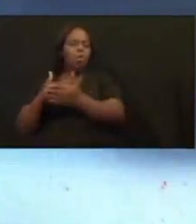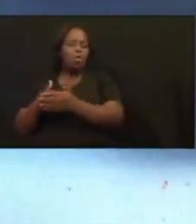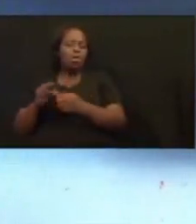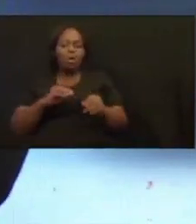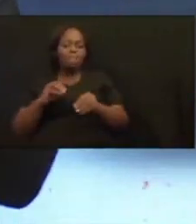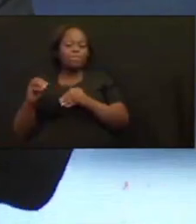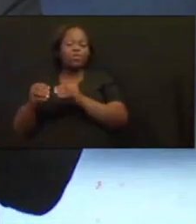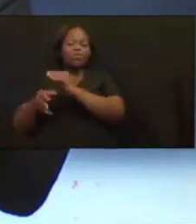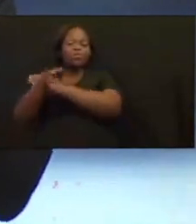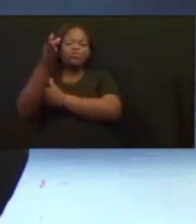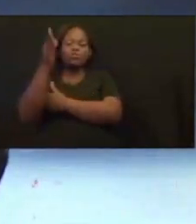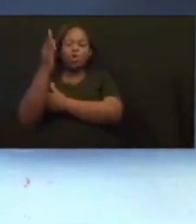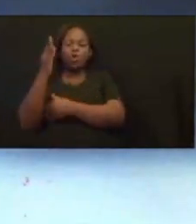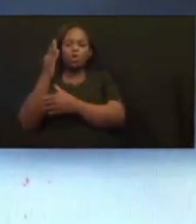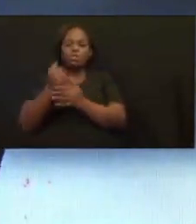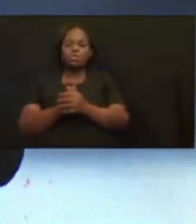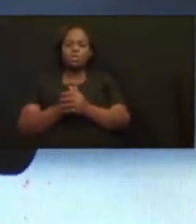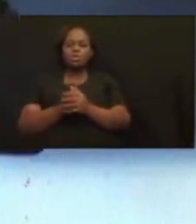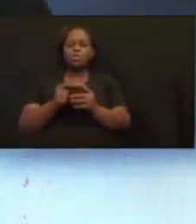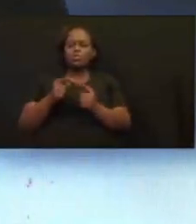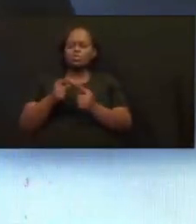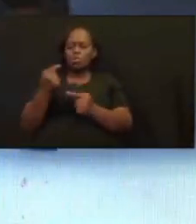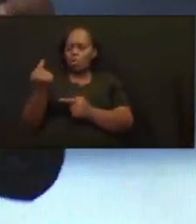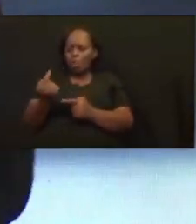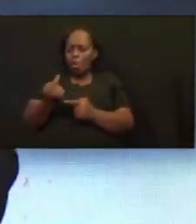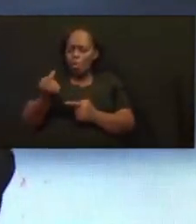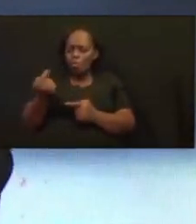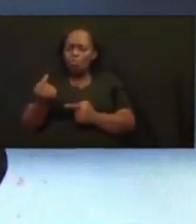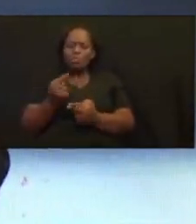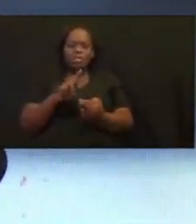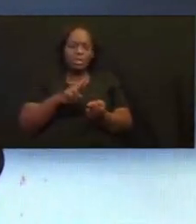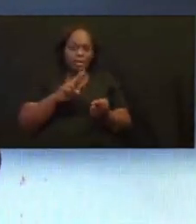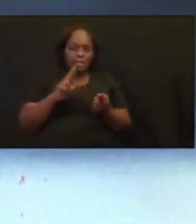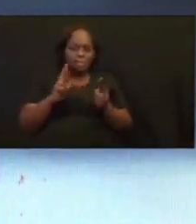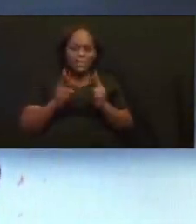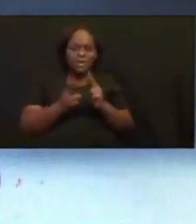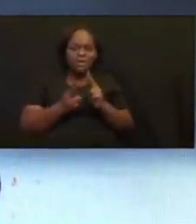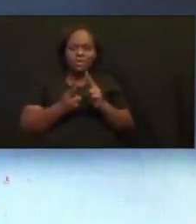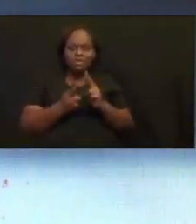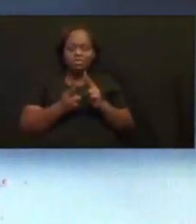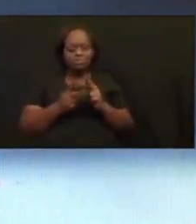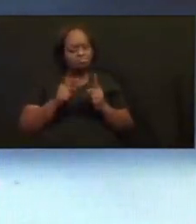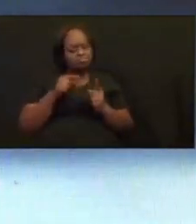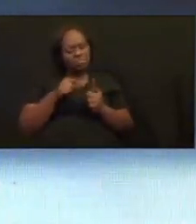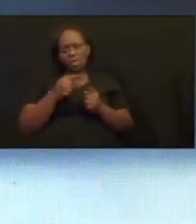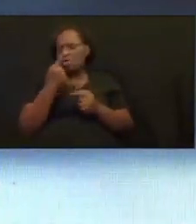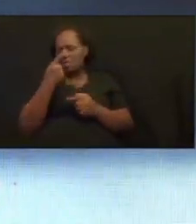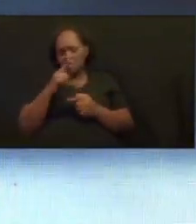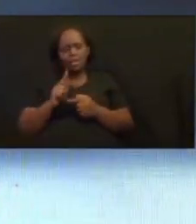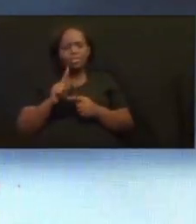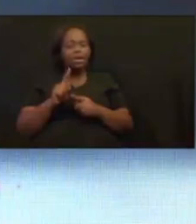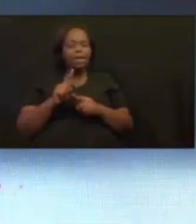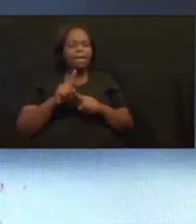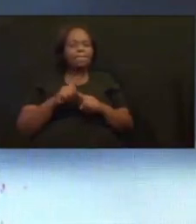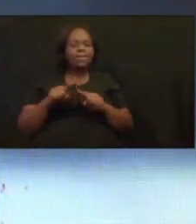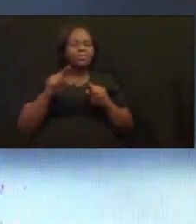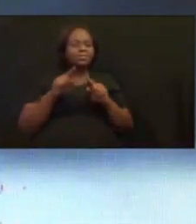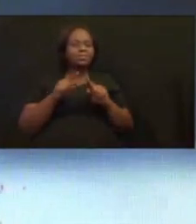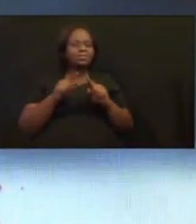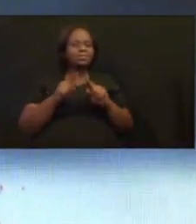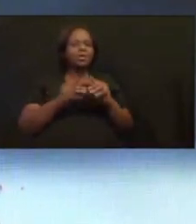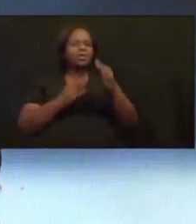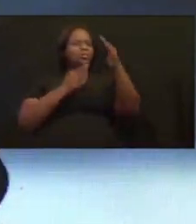to only issues and matters of repentance, which is wonderful, and in order of priority, that should be